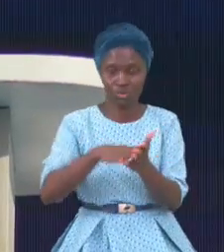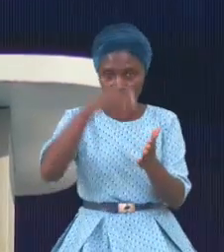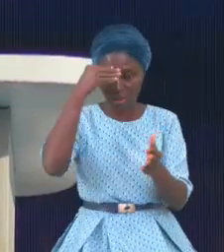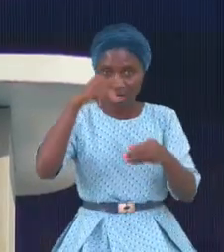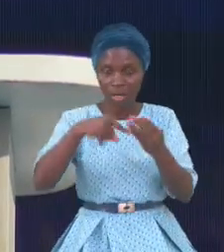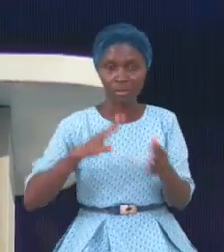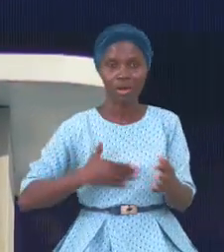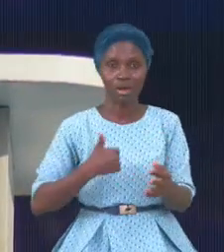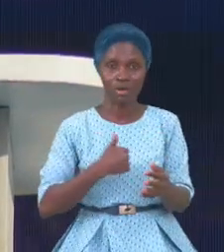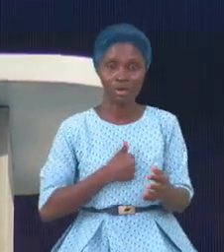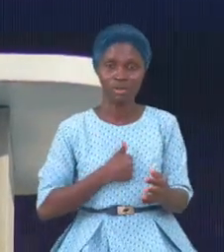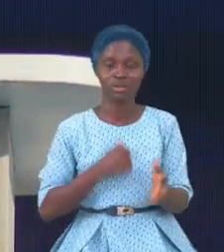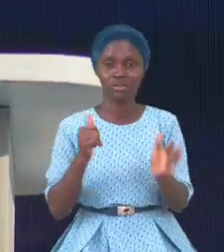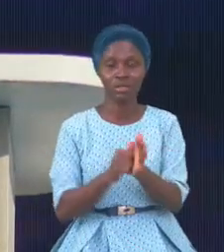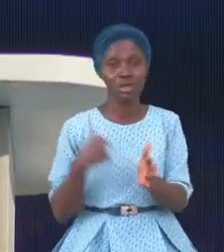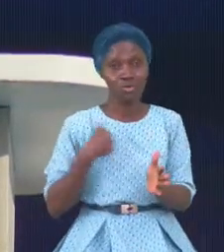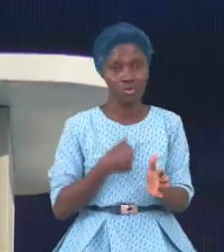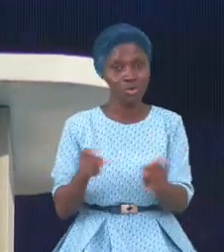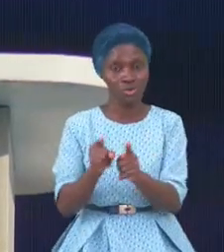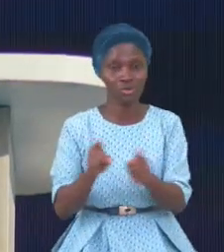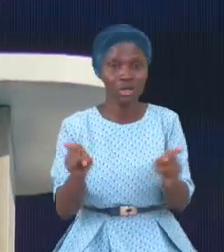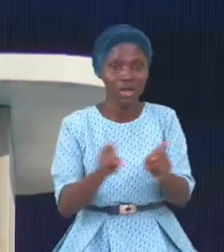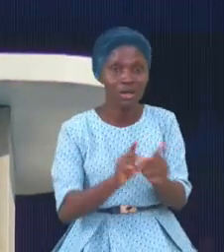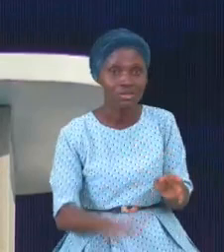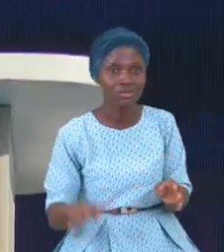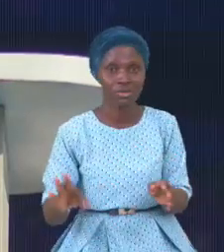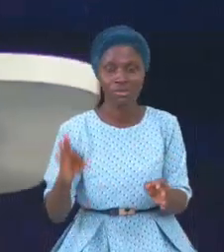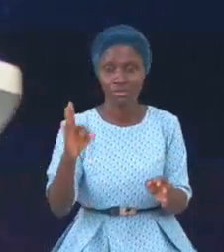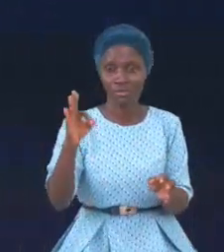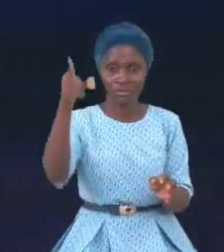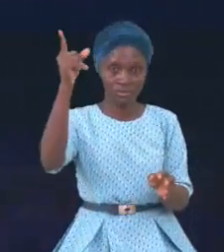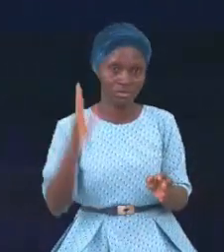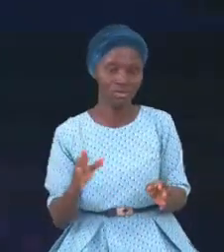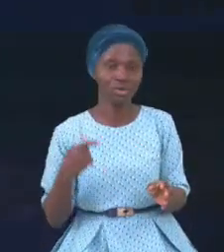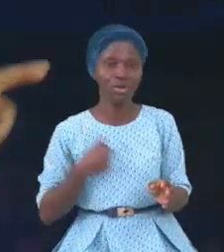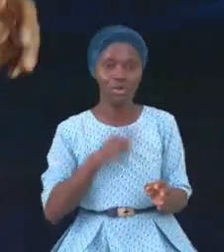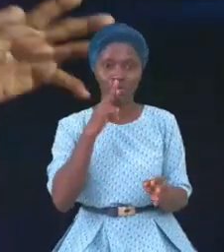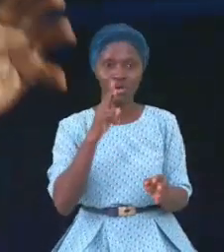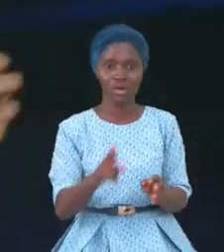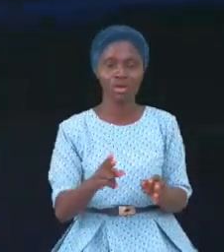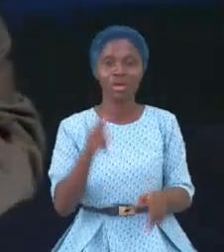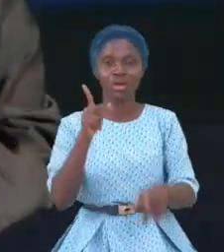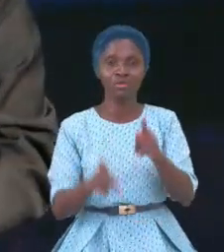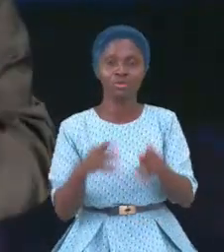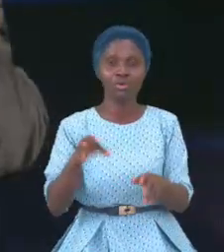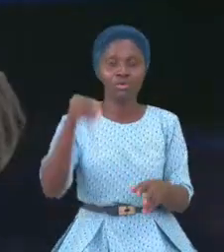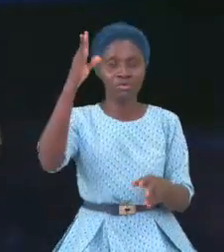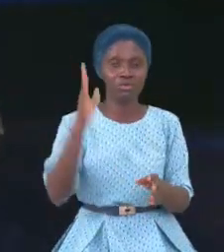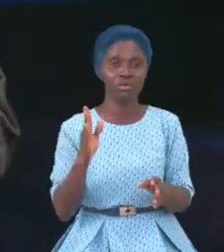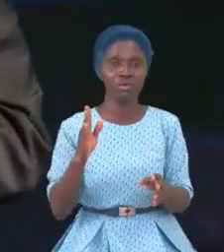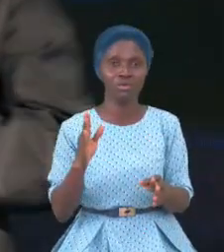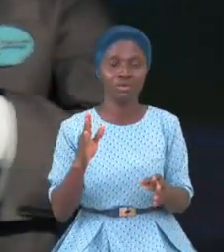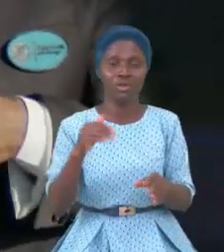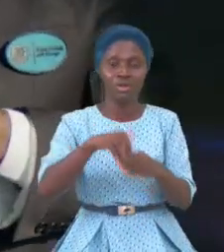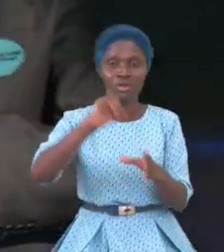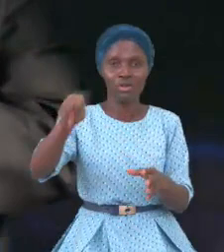we too, as children of God, we abide faithful unto the Lord. It tells us in Joshua chapter 11, I'm